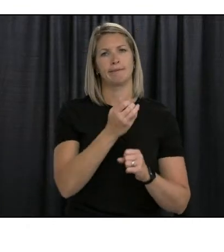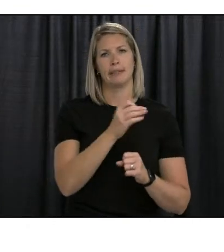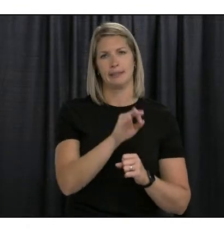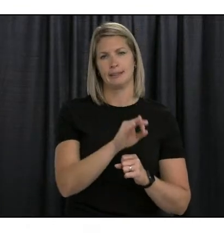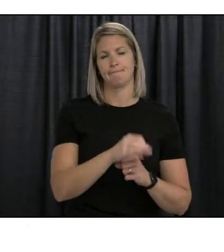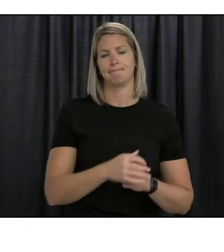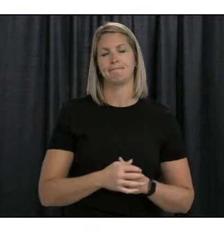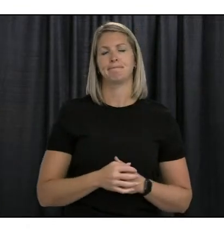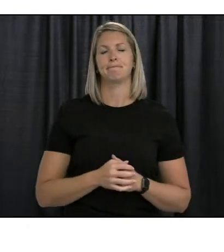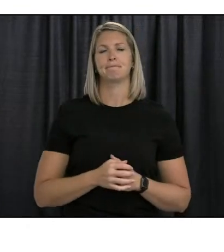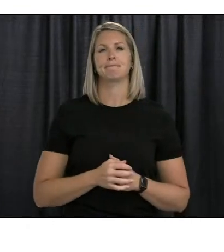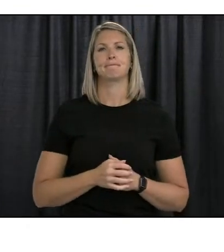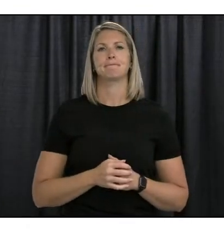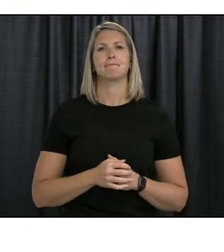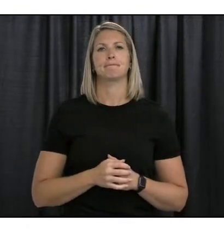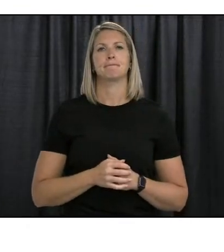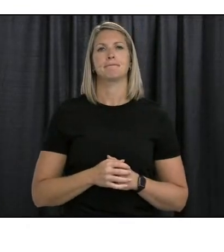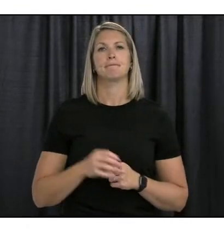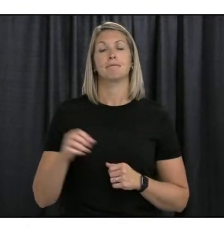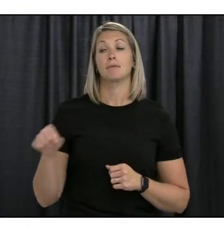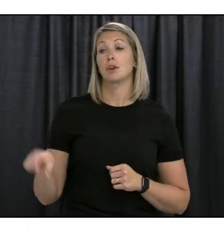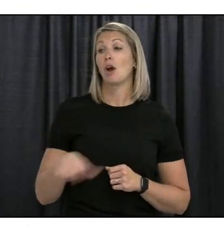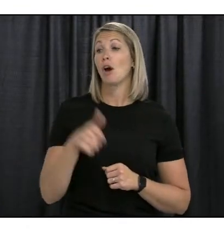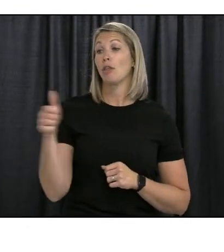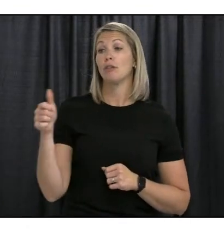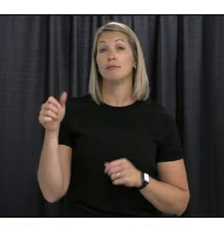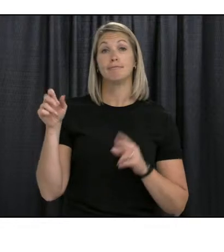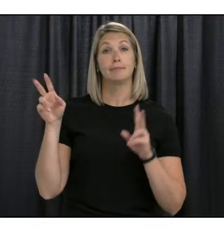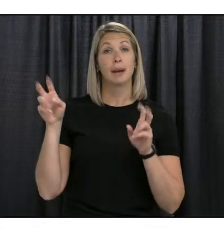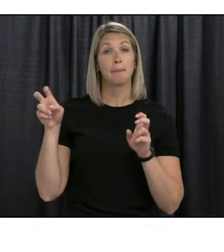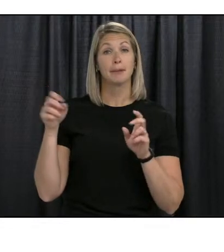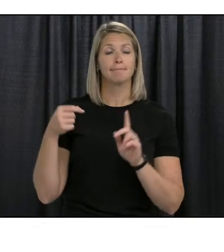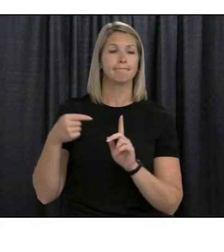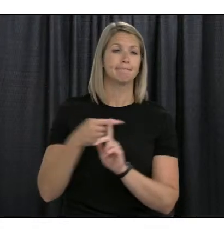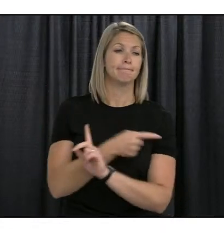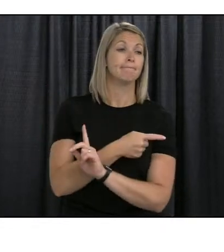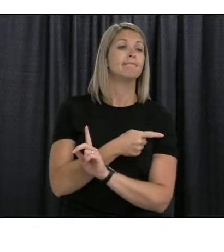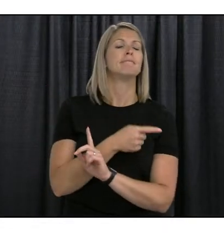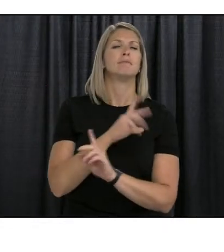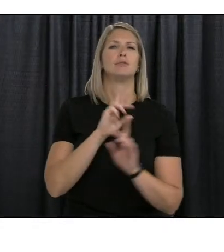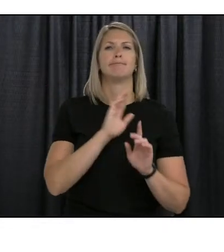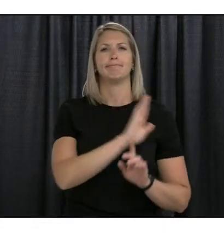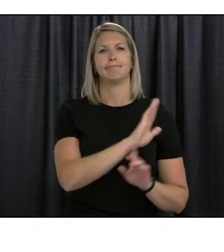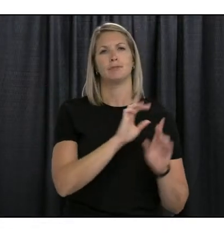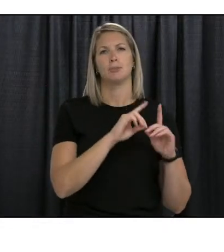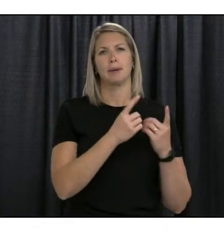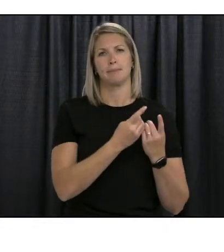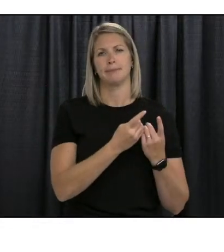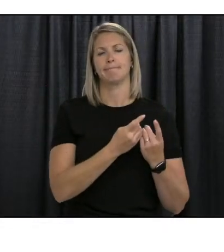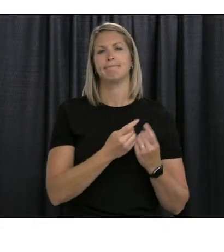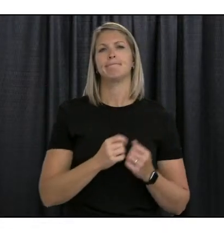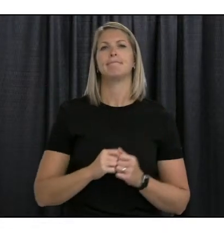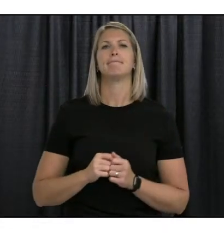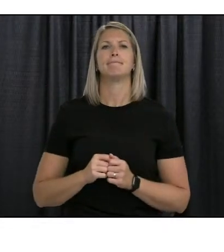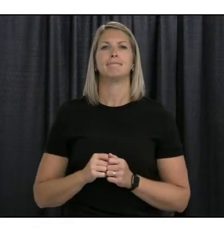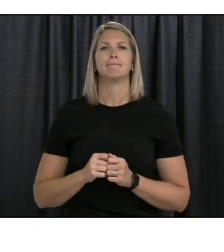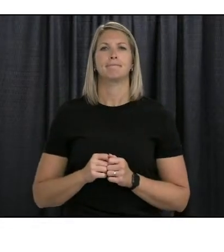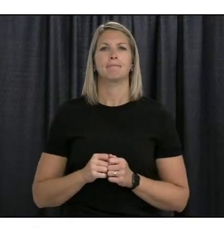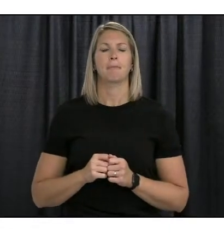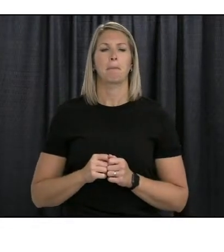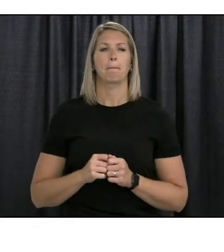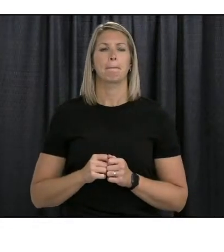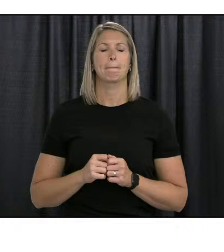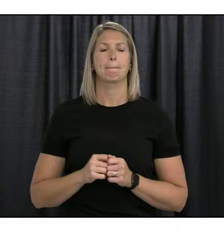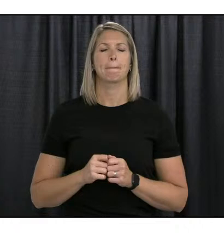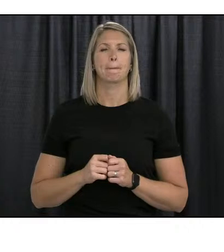issues. All other government-related issues should be directed to the appropriate department or agency for response. Reporters will ask questions in